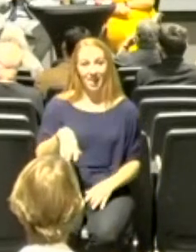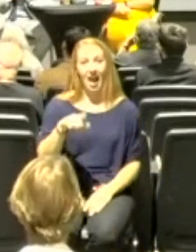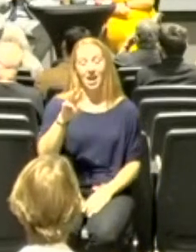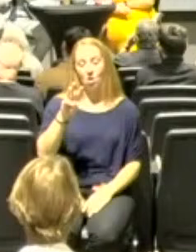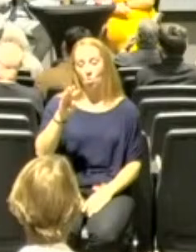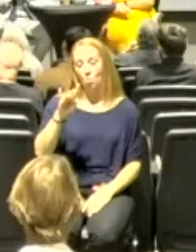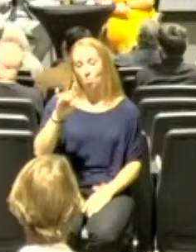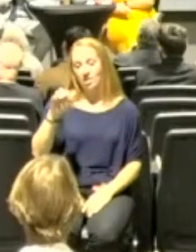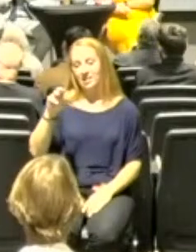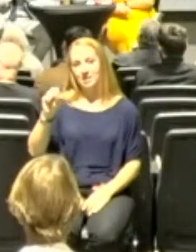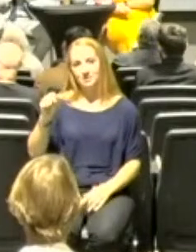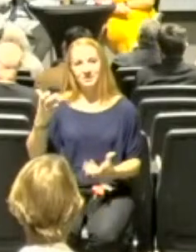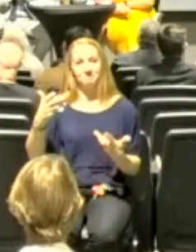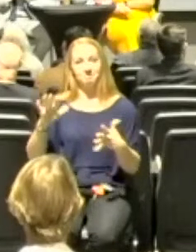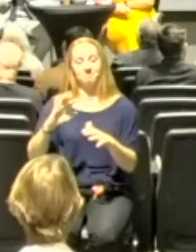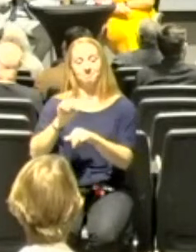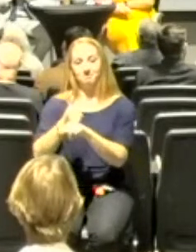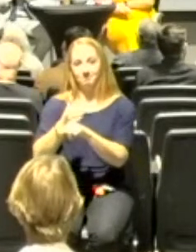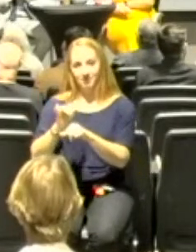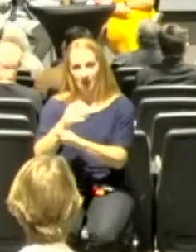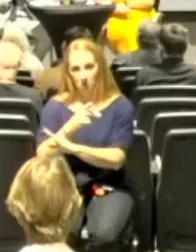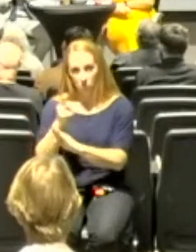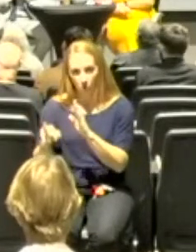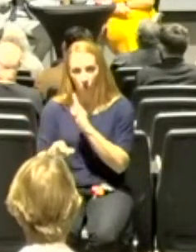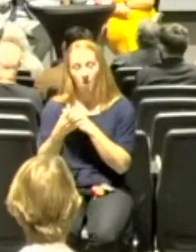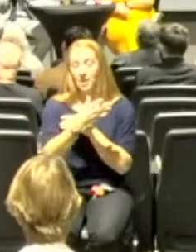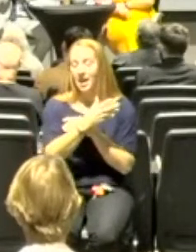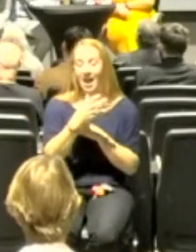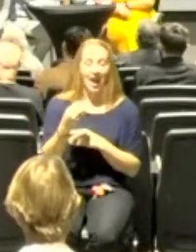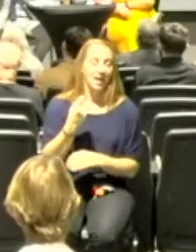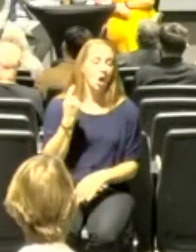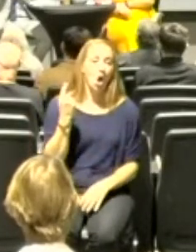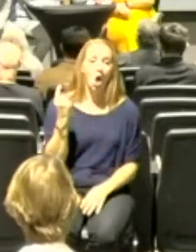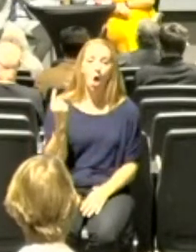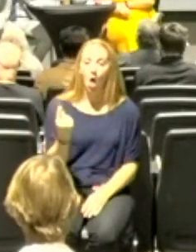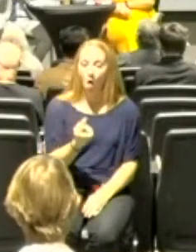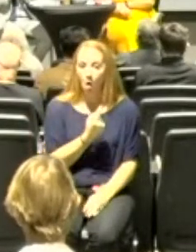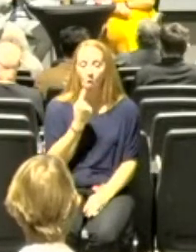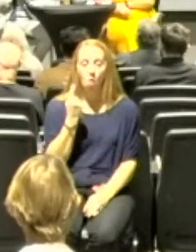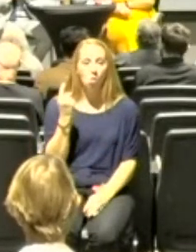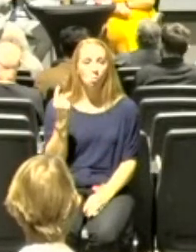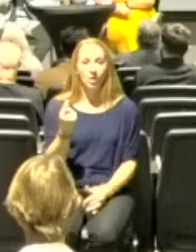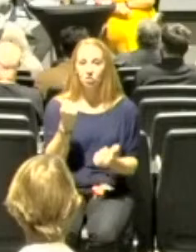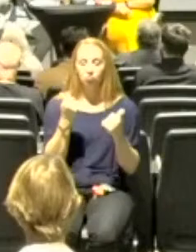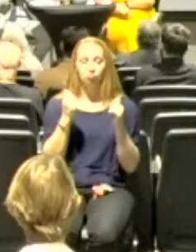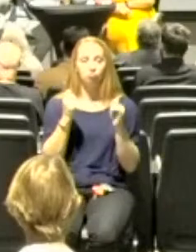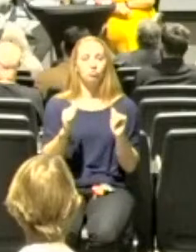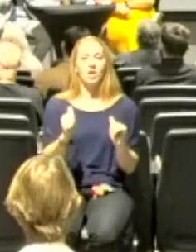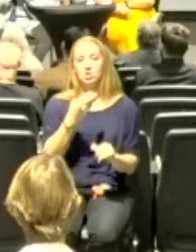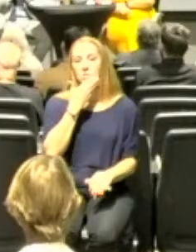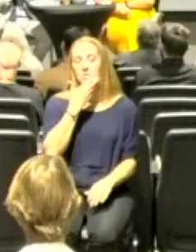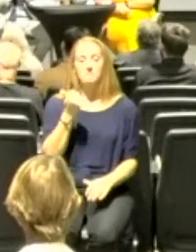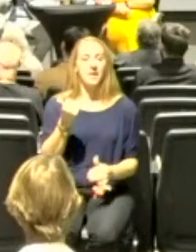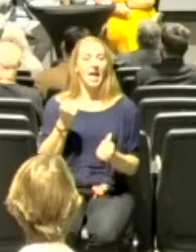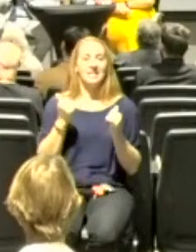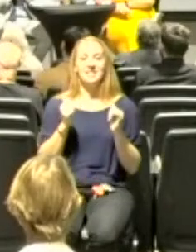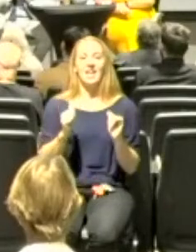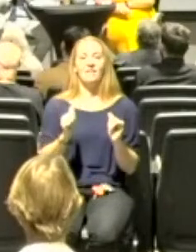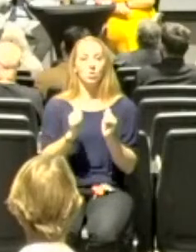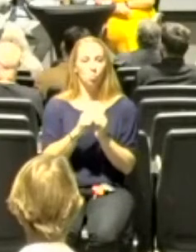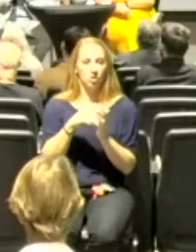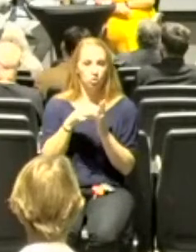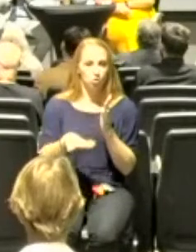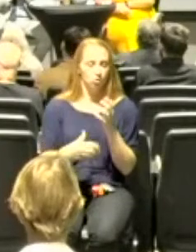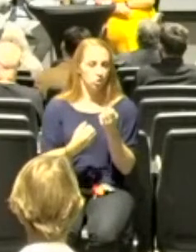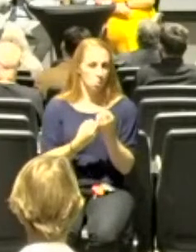with that program. And of course, Keisha Hollingsworth is always putting forward, you know, just the best effort with the student